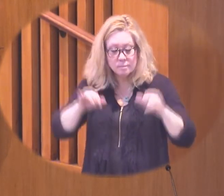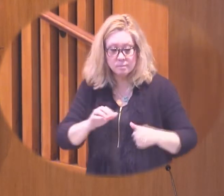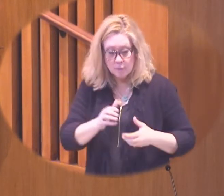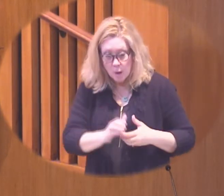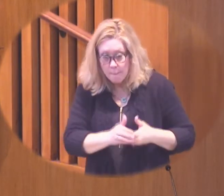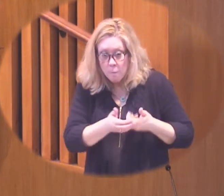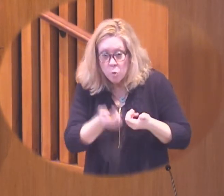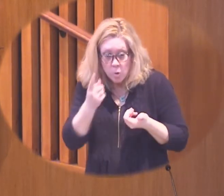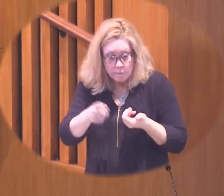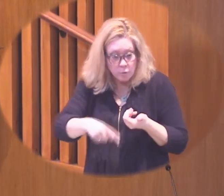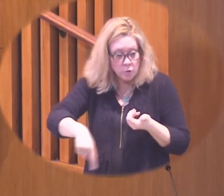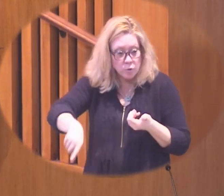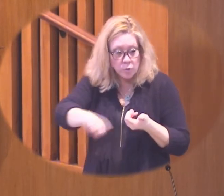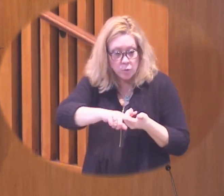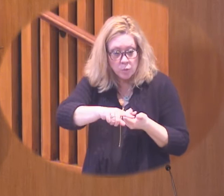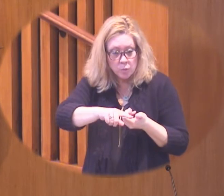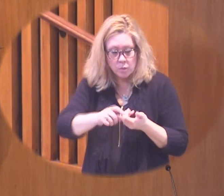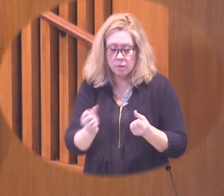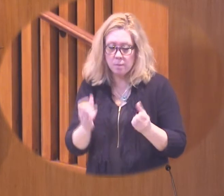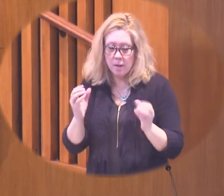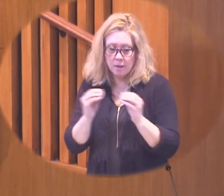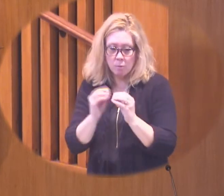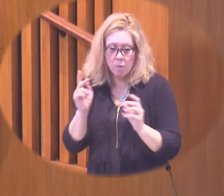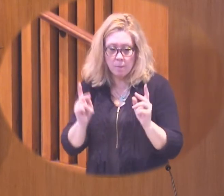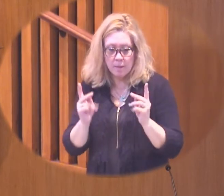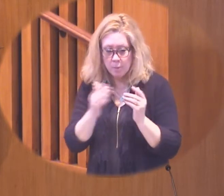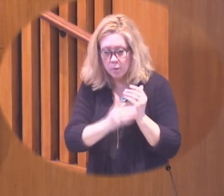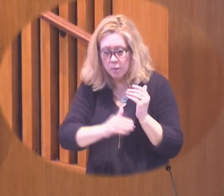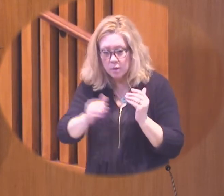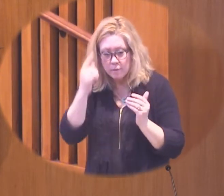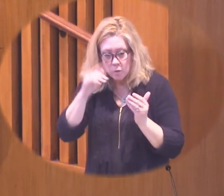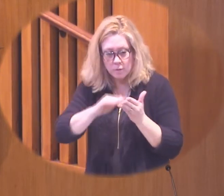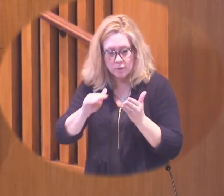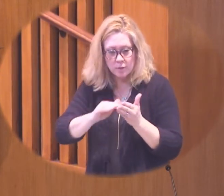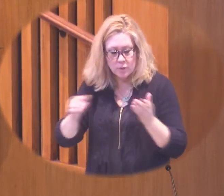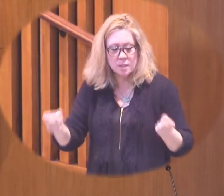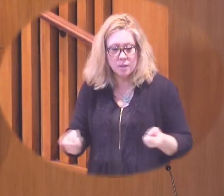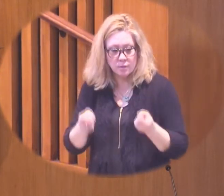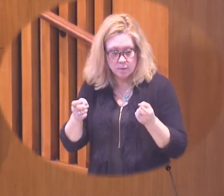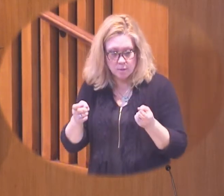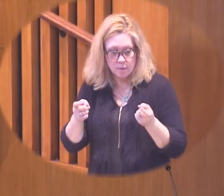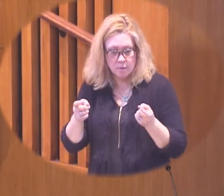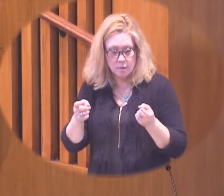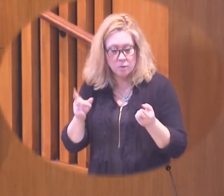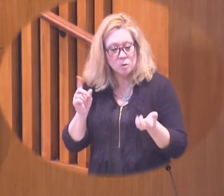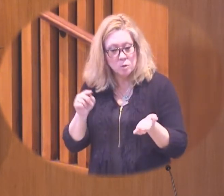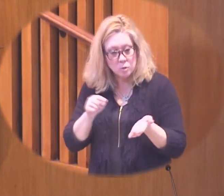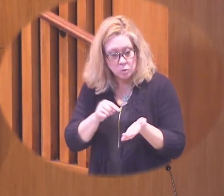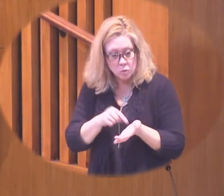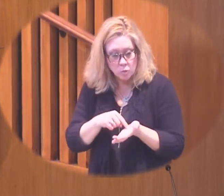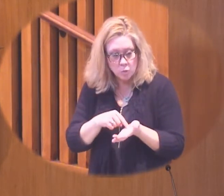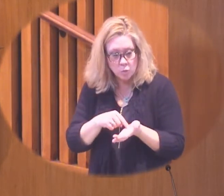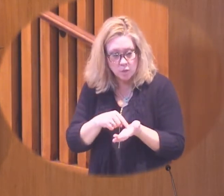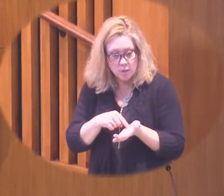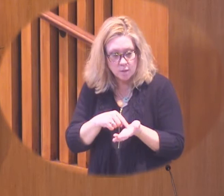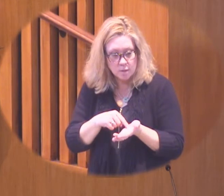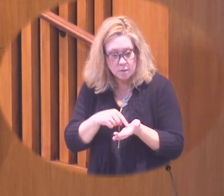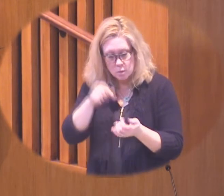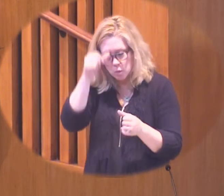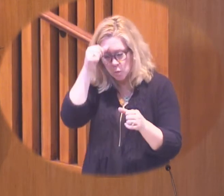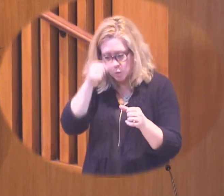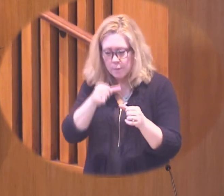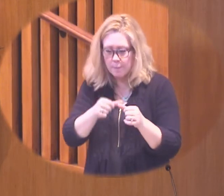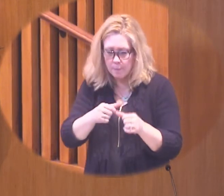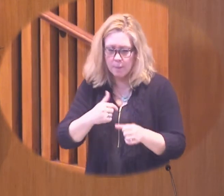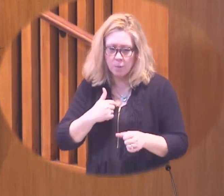poured out for you and for many for the forgiveness of sins. Do